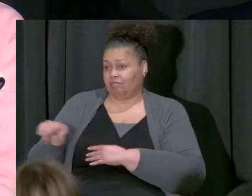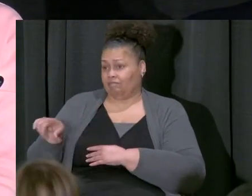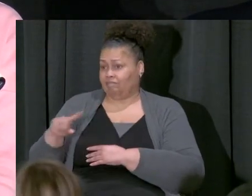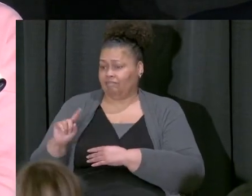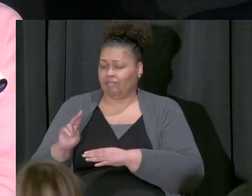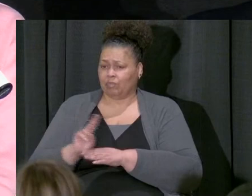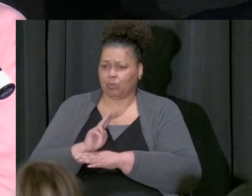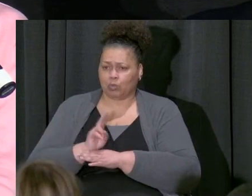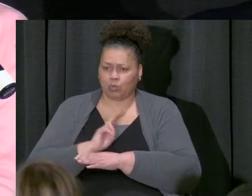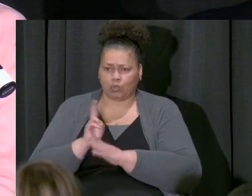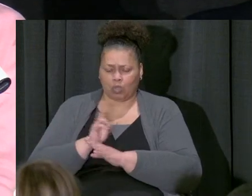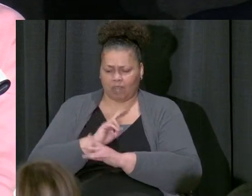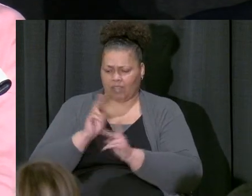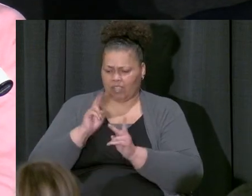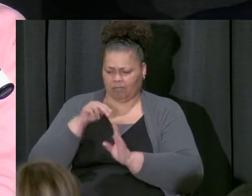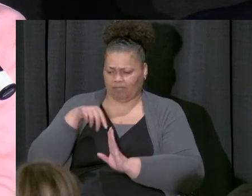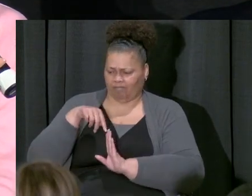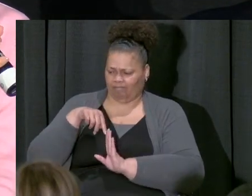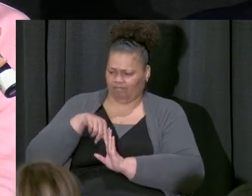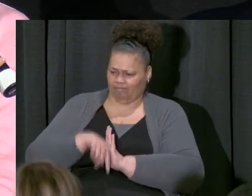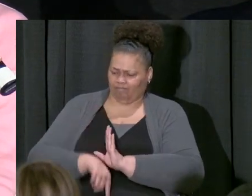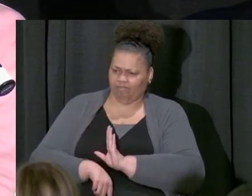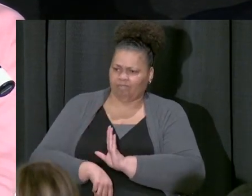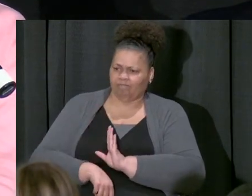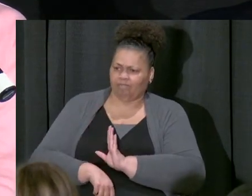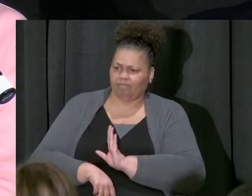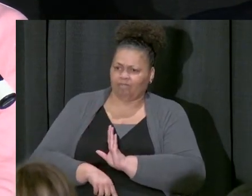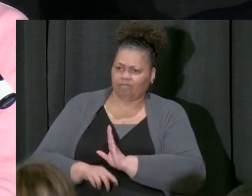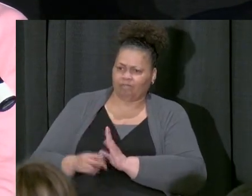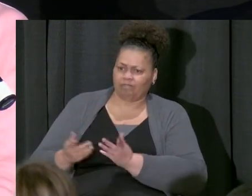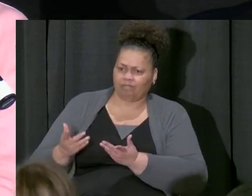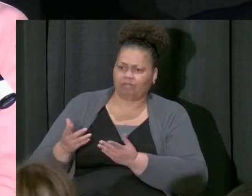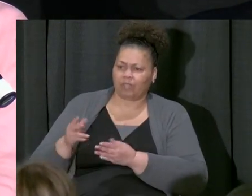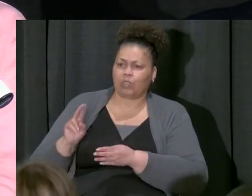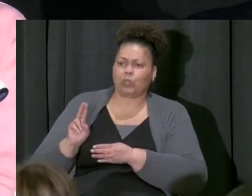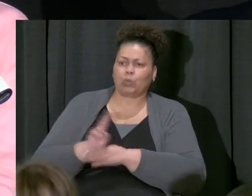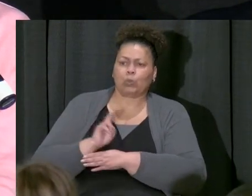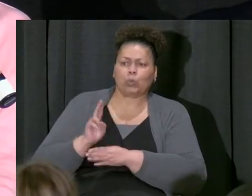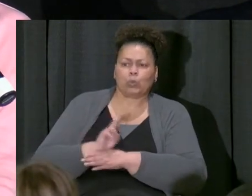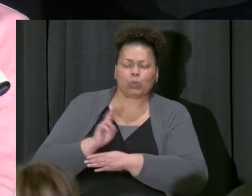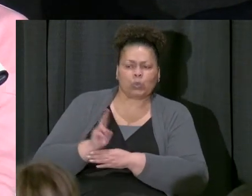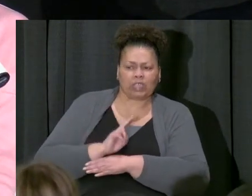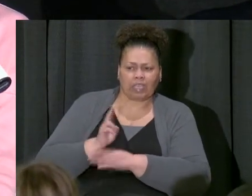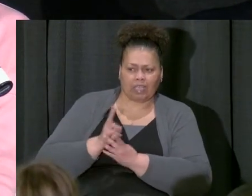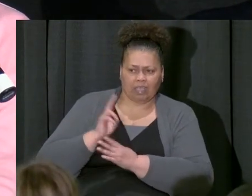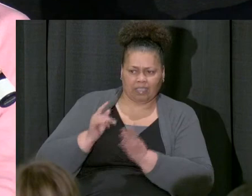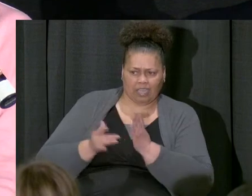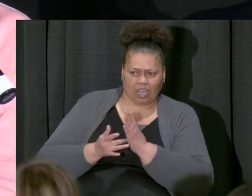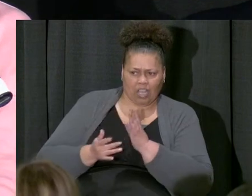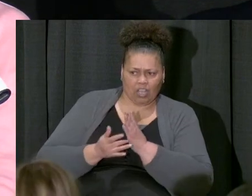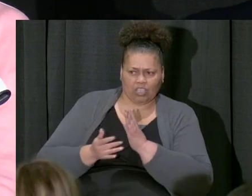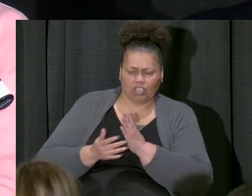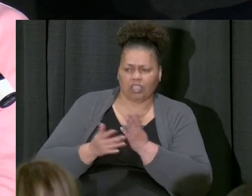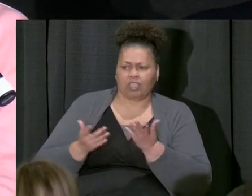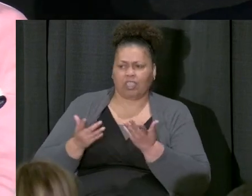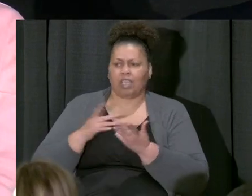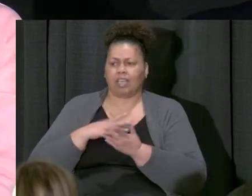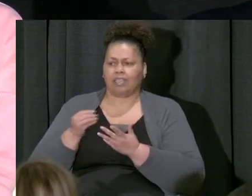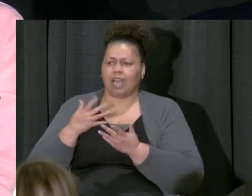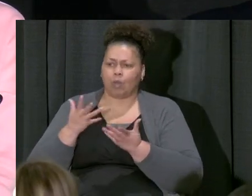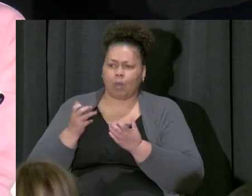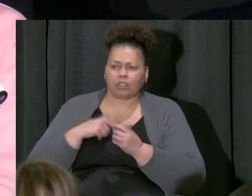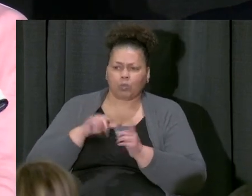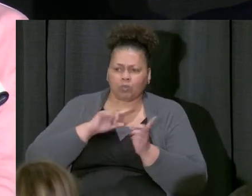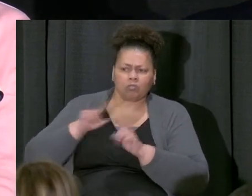will deep with the technology what we create. So I want to keep coming back to